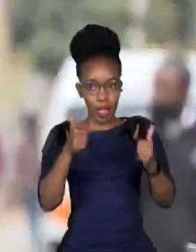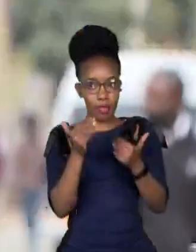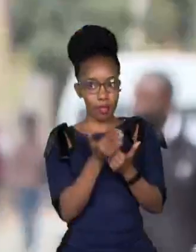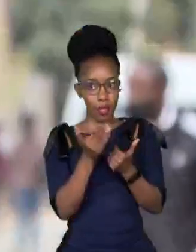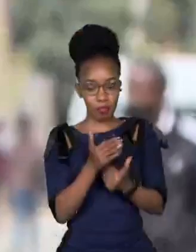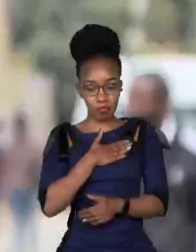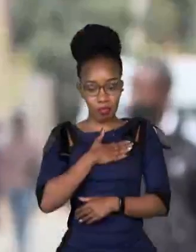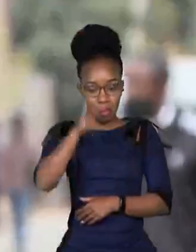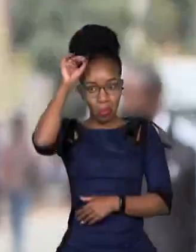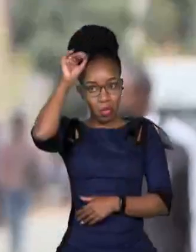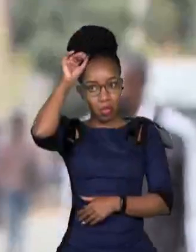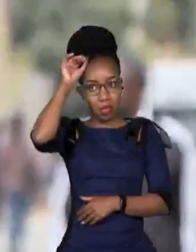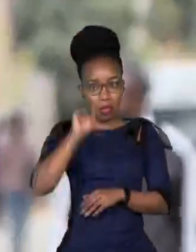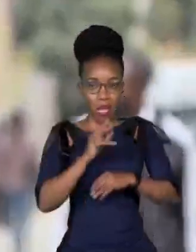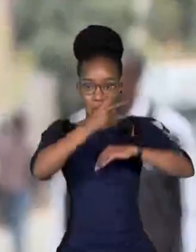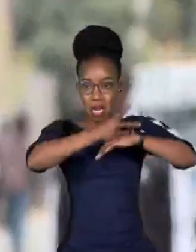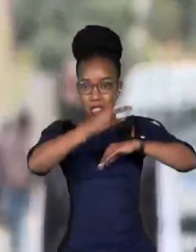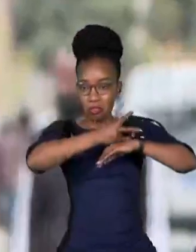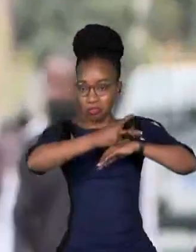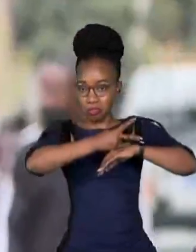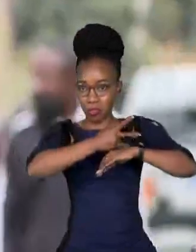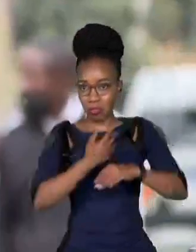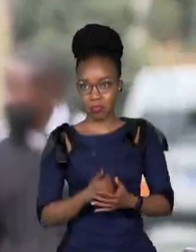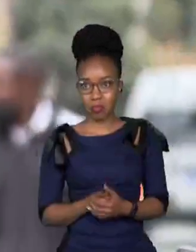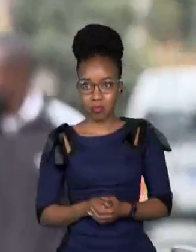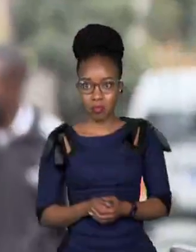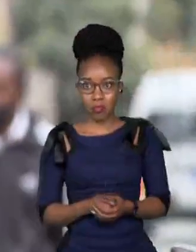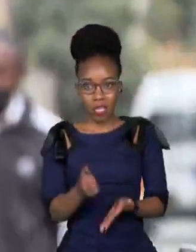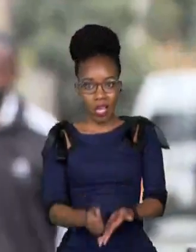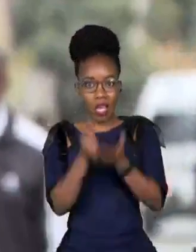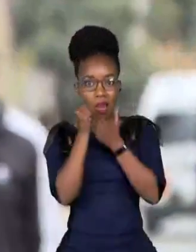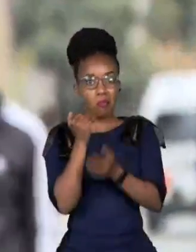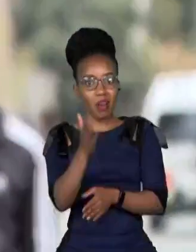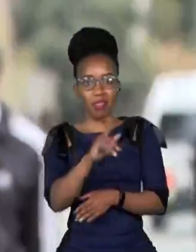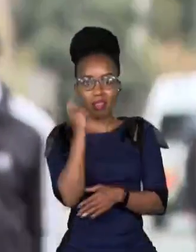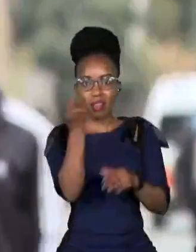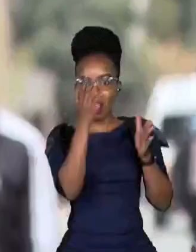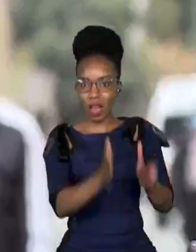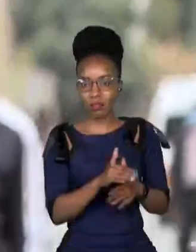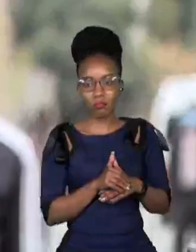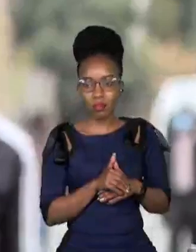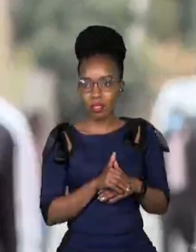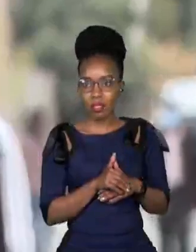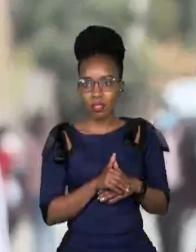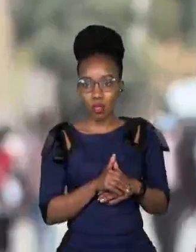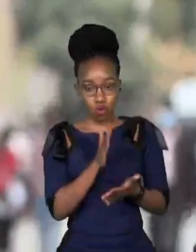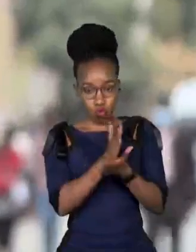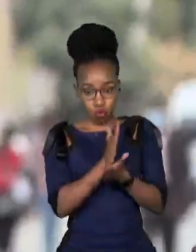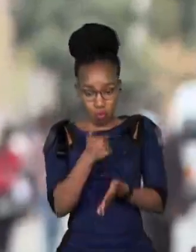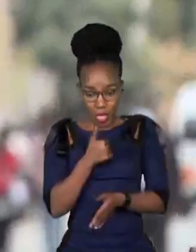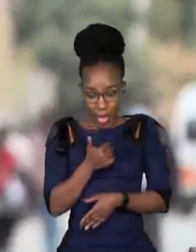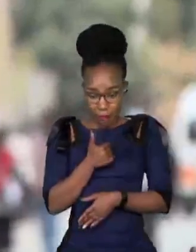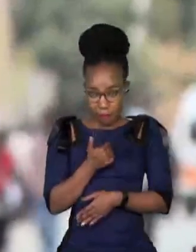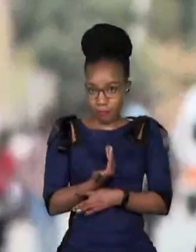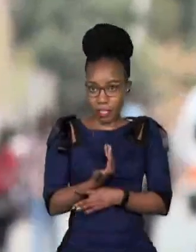maoni yangu mi NHIF sioni kama imesaidia wa Kenya. Kwa maana hata mimi niko nayo